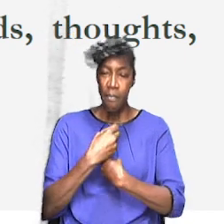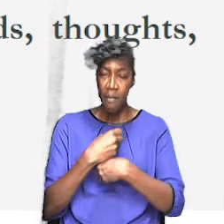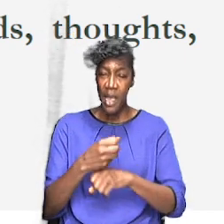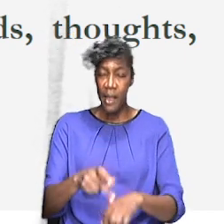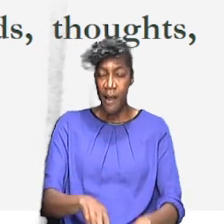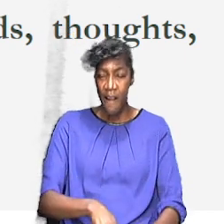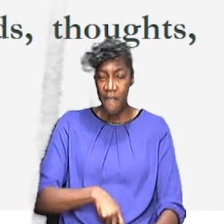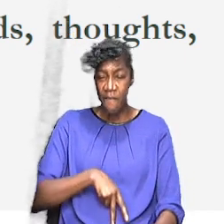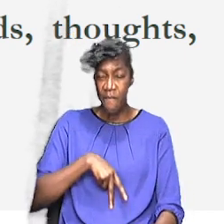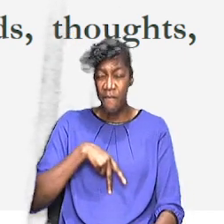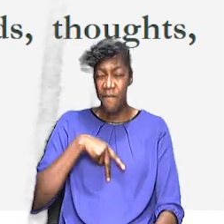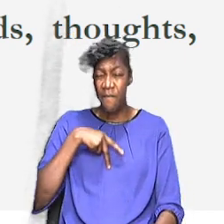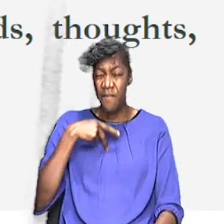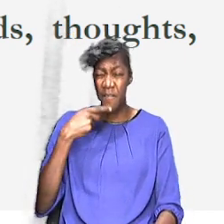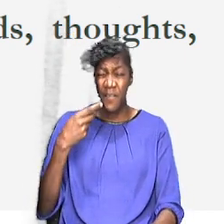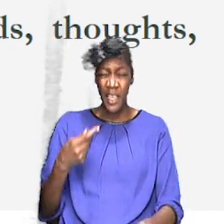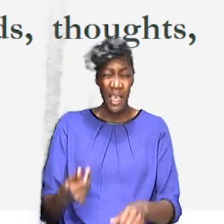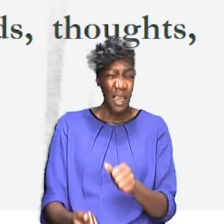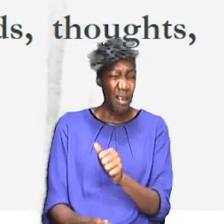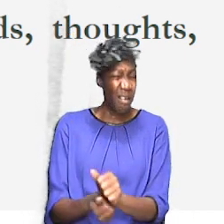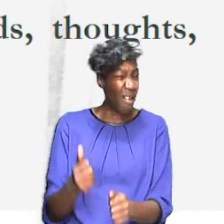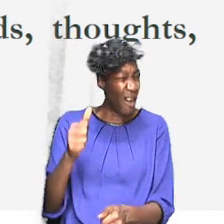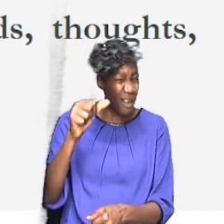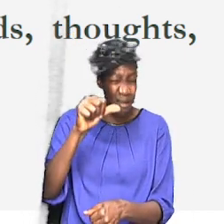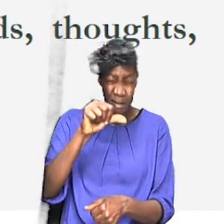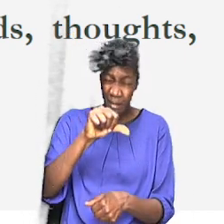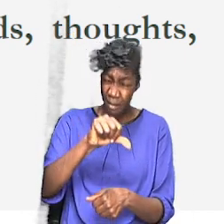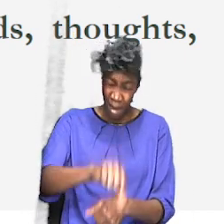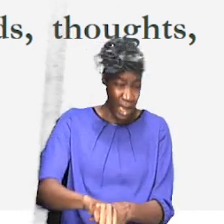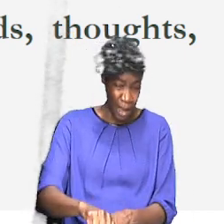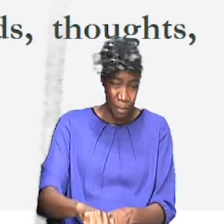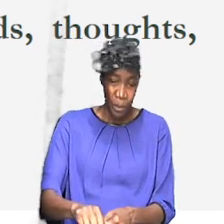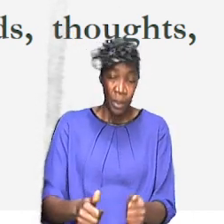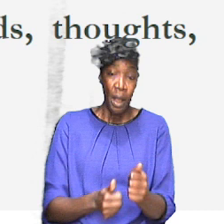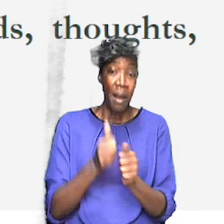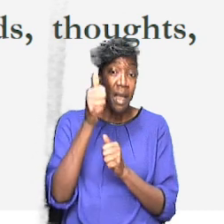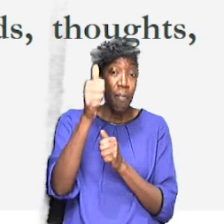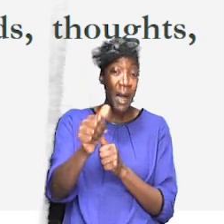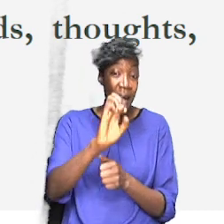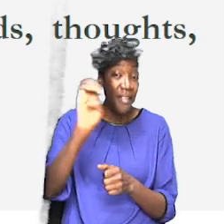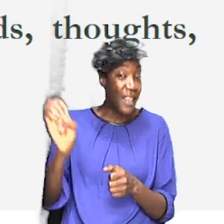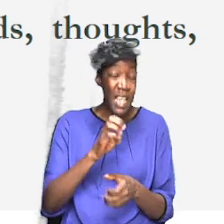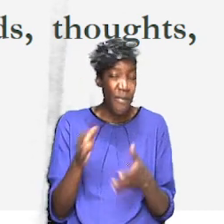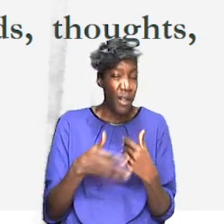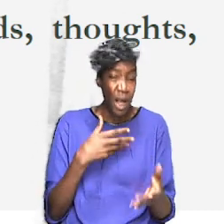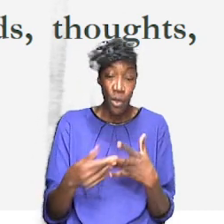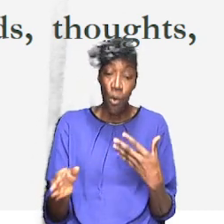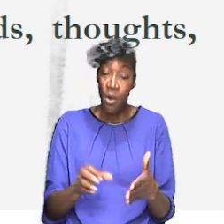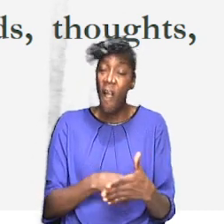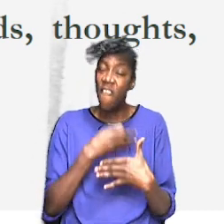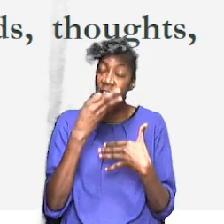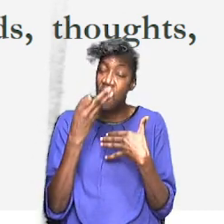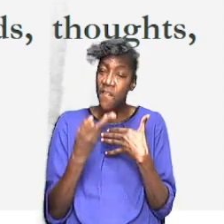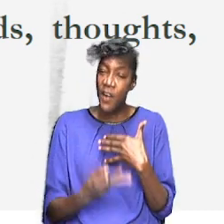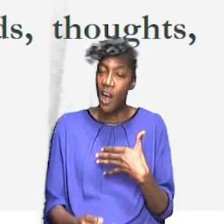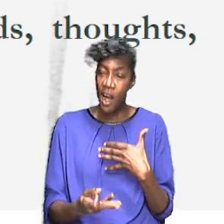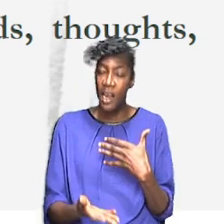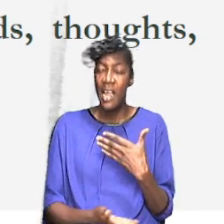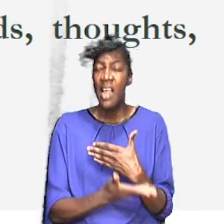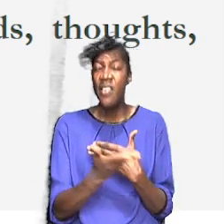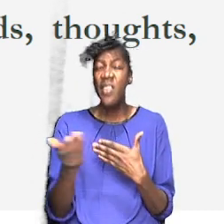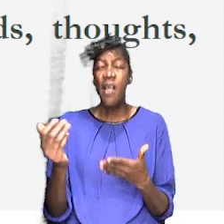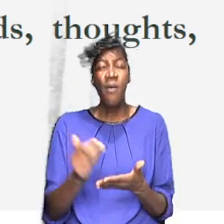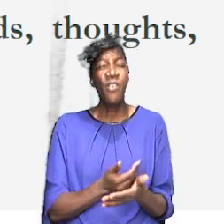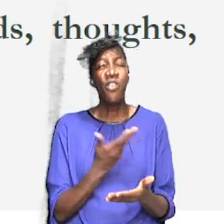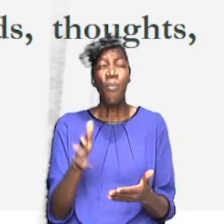feel so condemned by her past, but was telling her that even though, amen, you had fallen, amen, there is